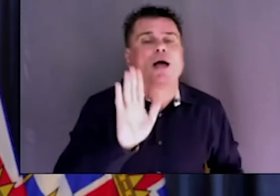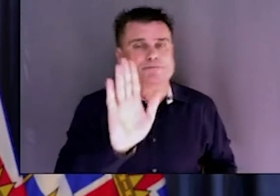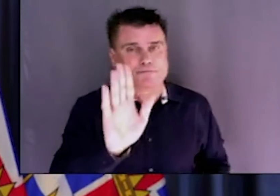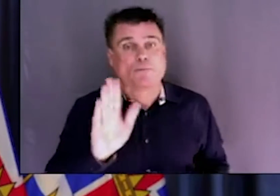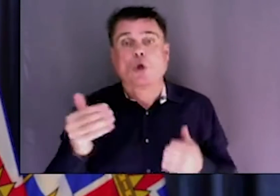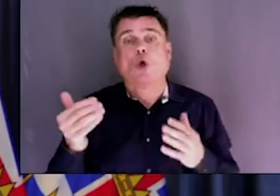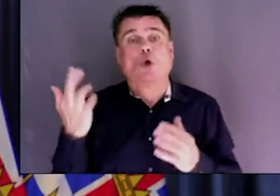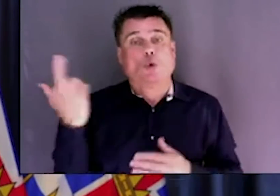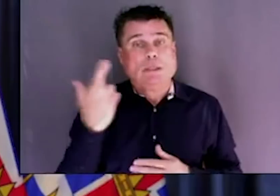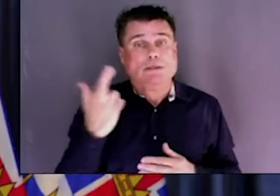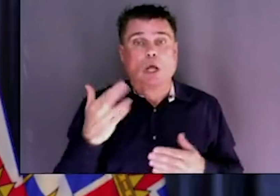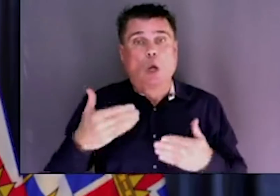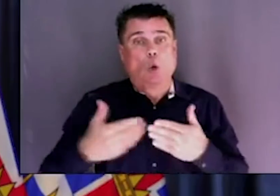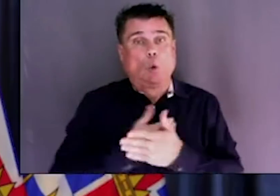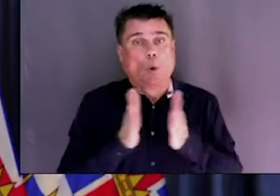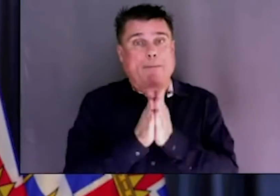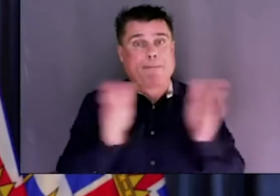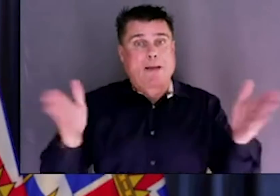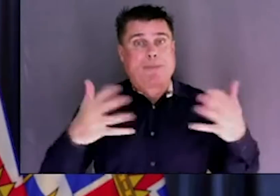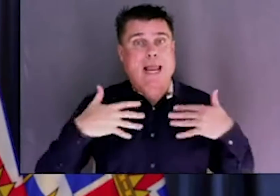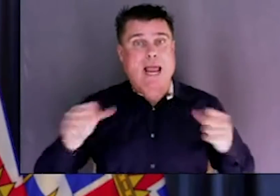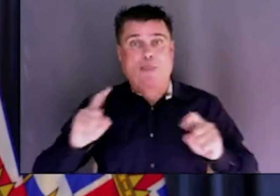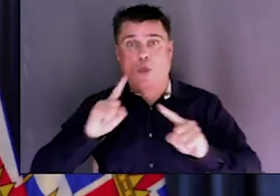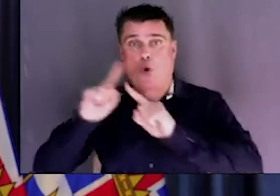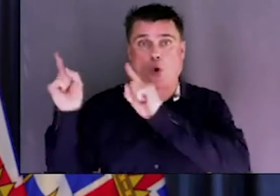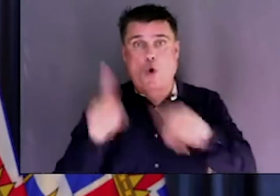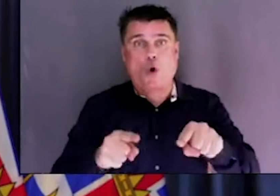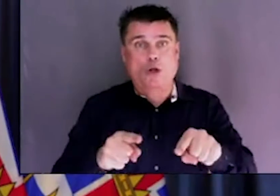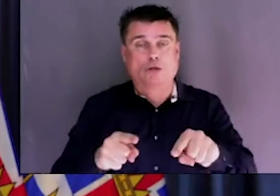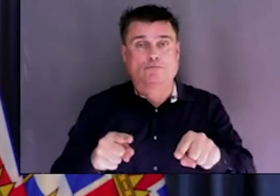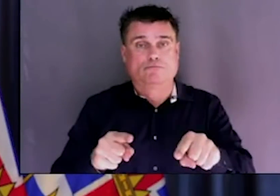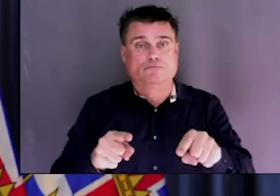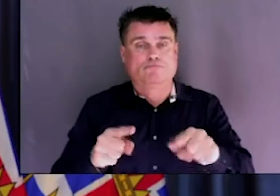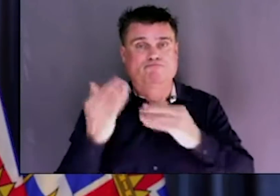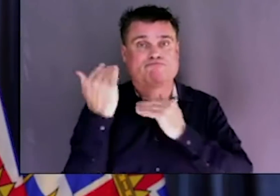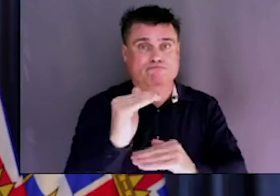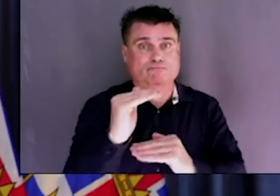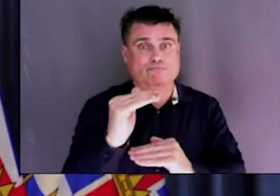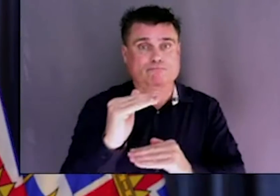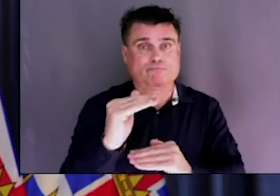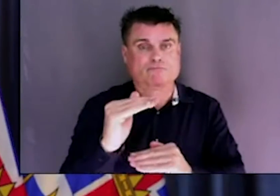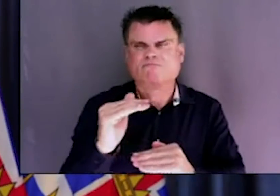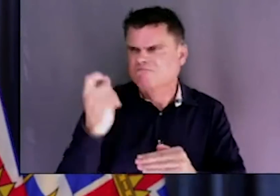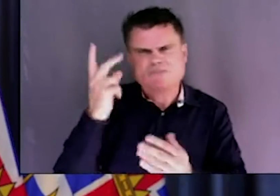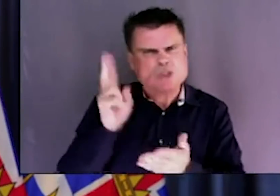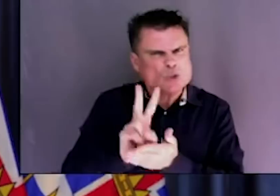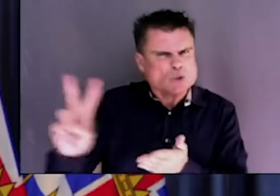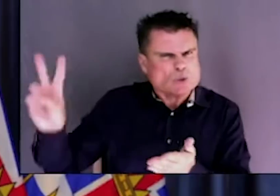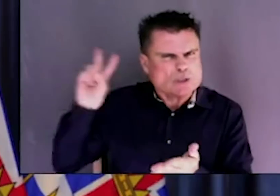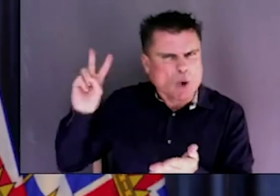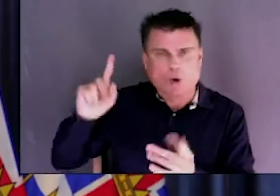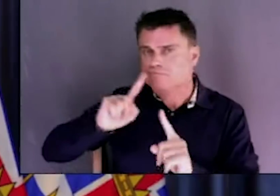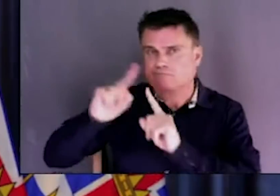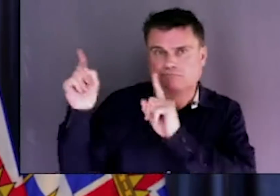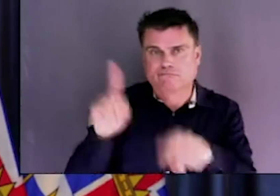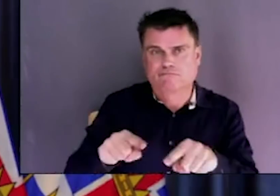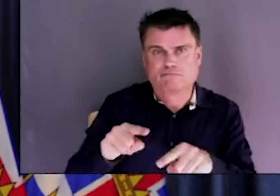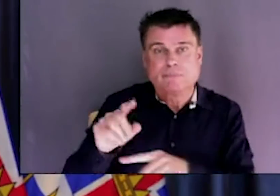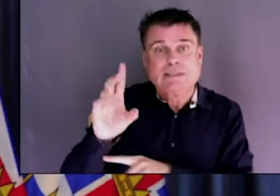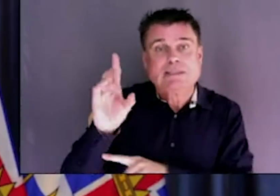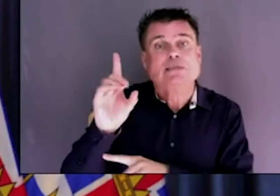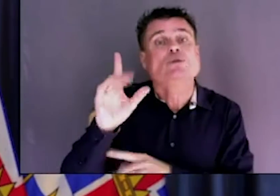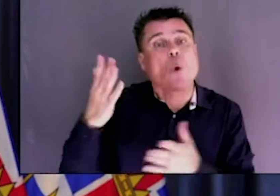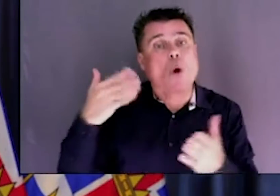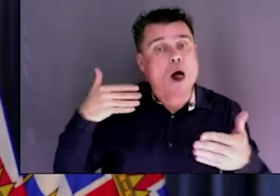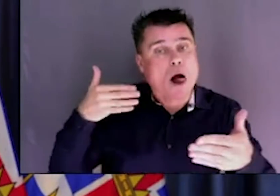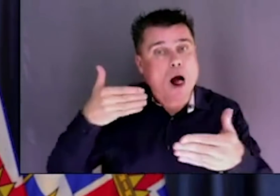at the data. We're at midweek now. We've got Wednesday, Thursday, Friday, and then into the weekend. We're hopeful we'll see a flattening of the curve.